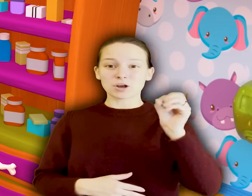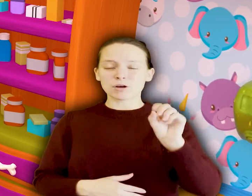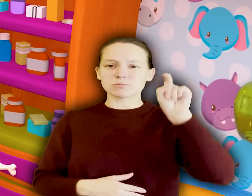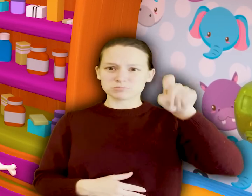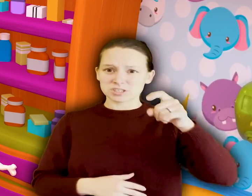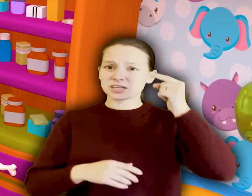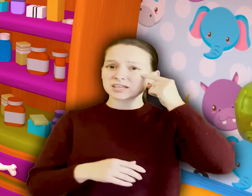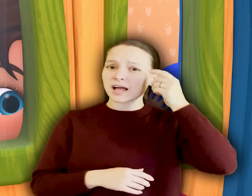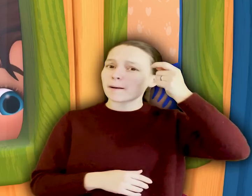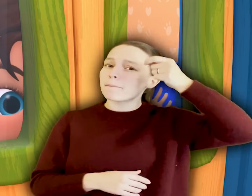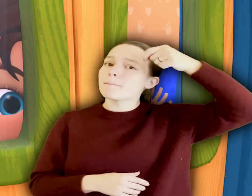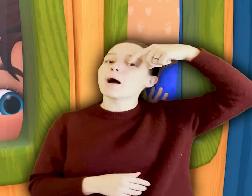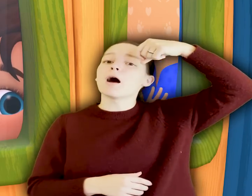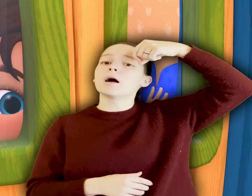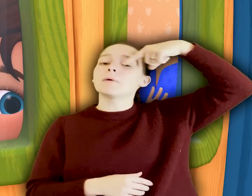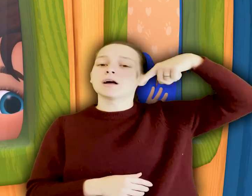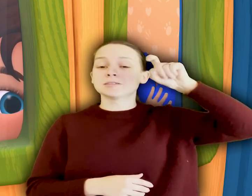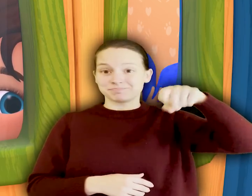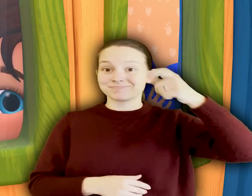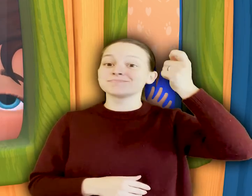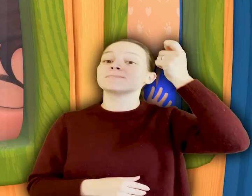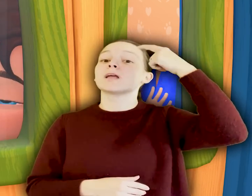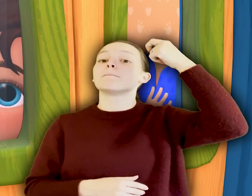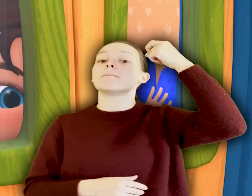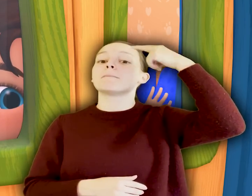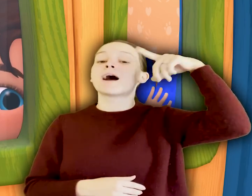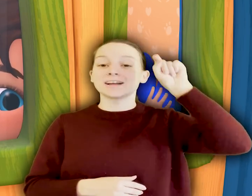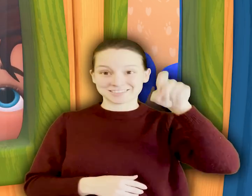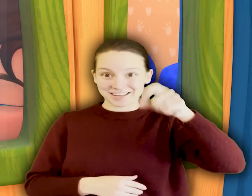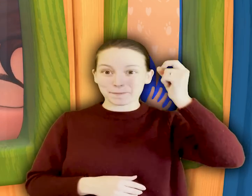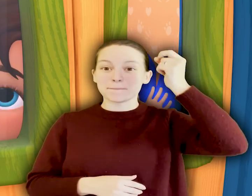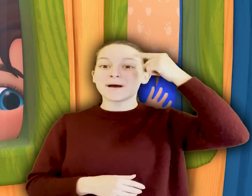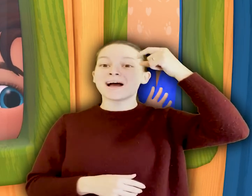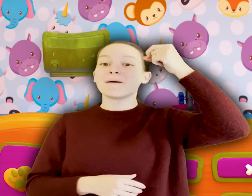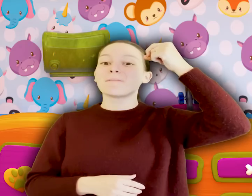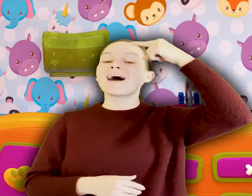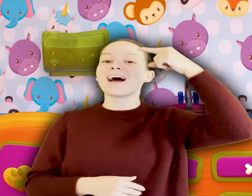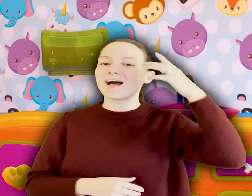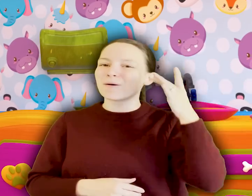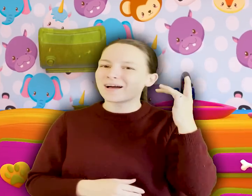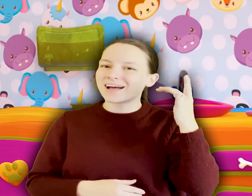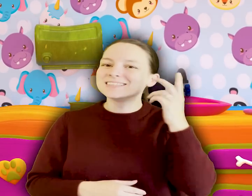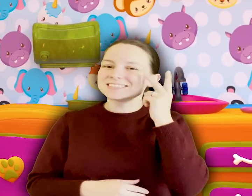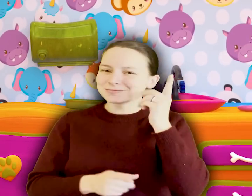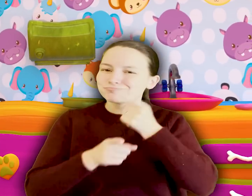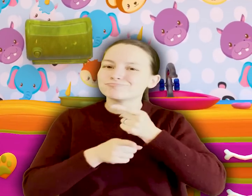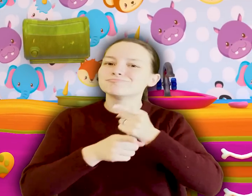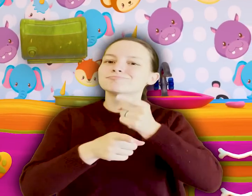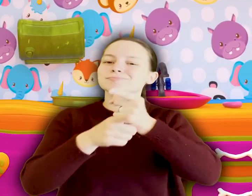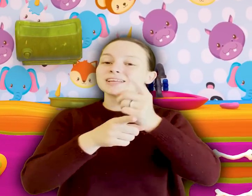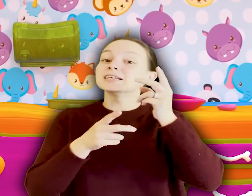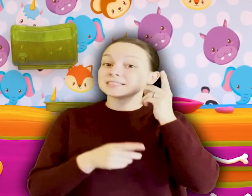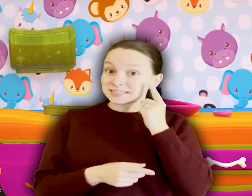Bingo needs some ey drops Bingo need some ey drops Bingo needs some eye drops to see